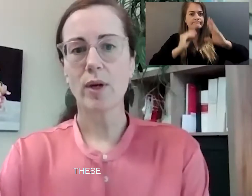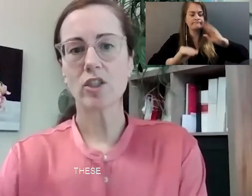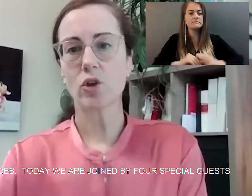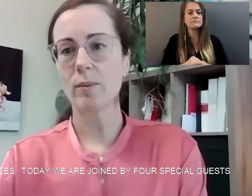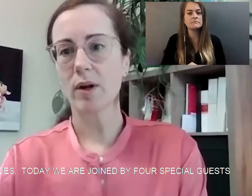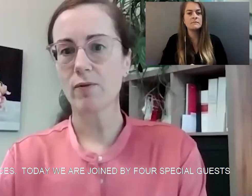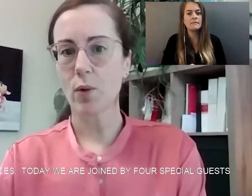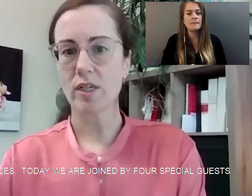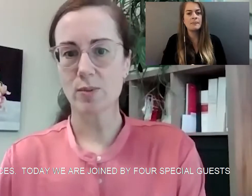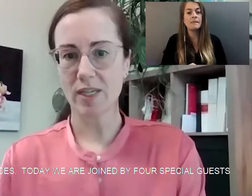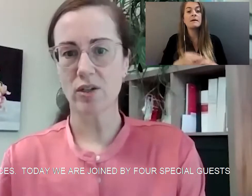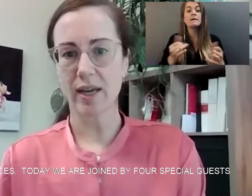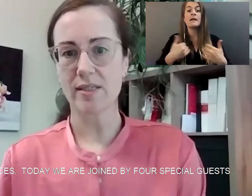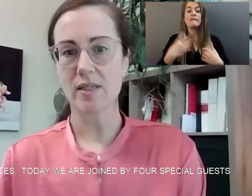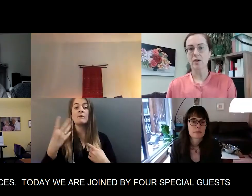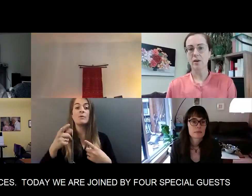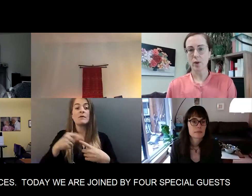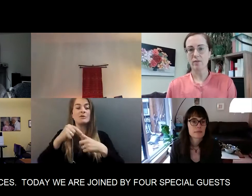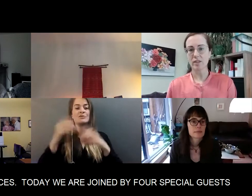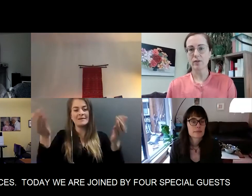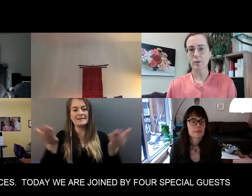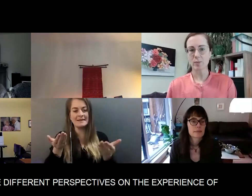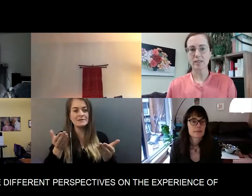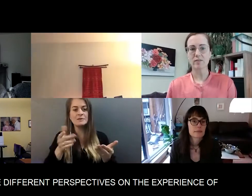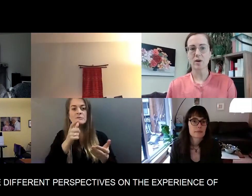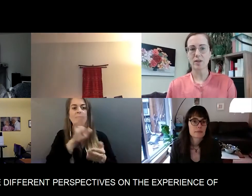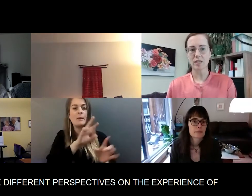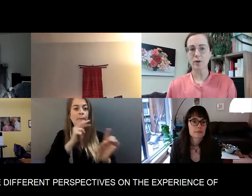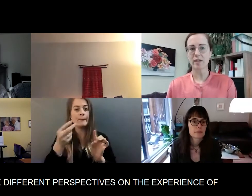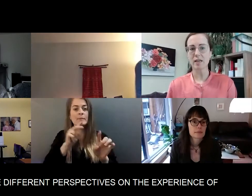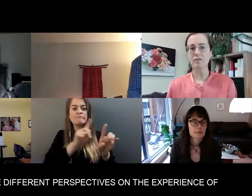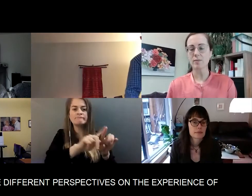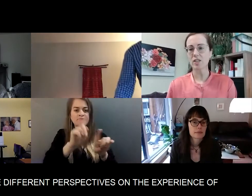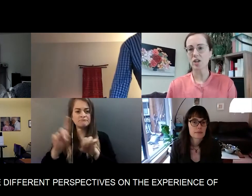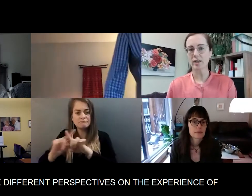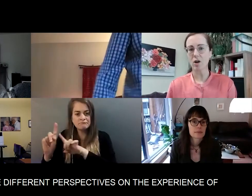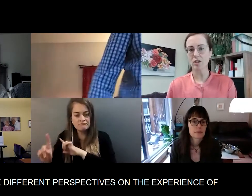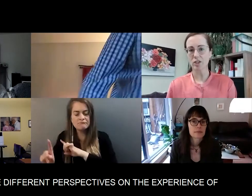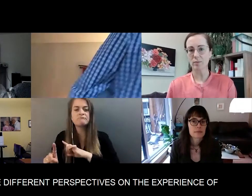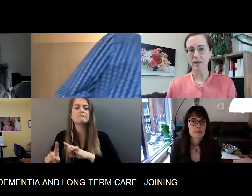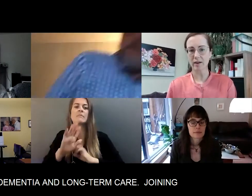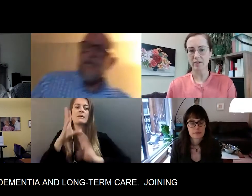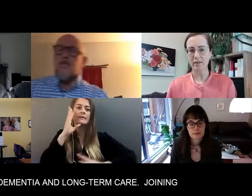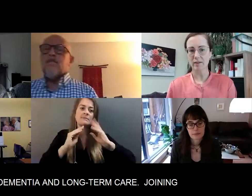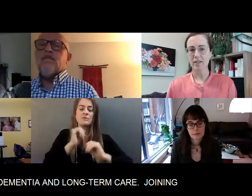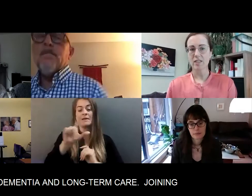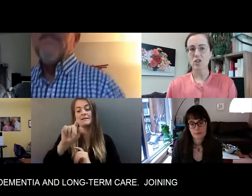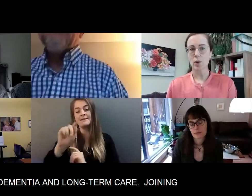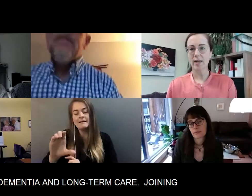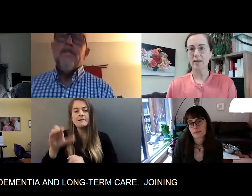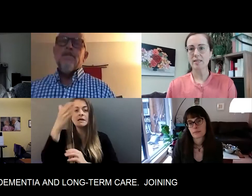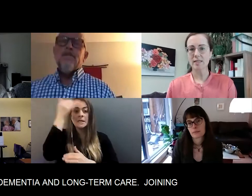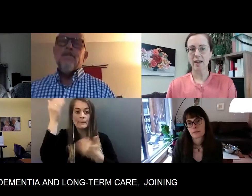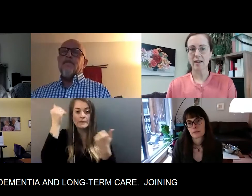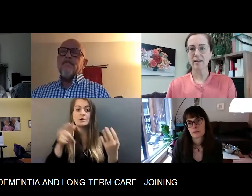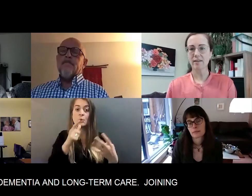Today, we are joined by four special guests who have different perspectives on the experience of dementia and long-term care.